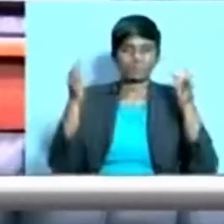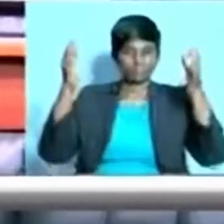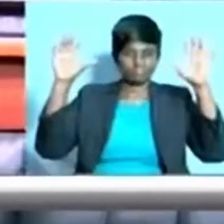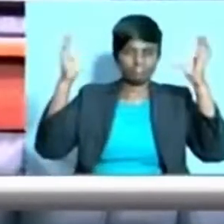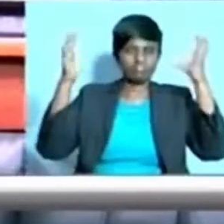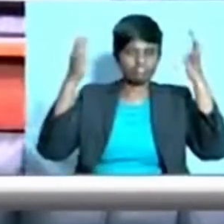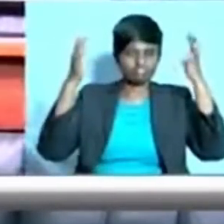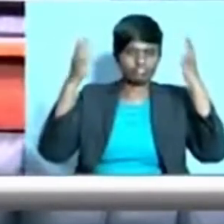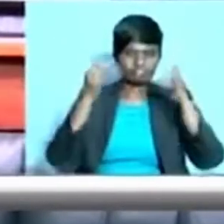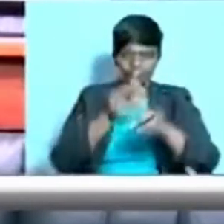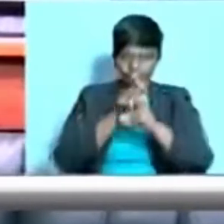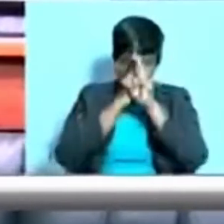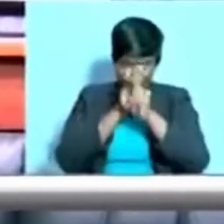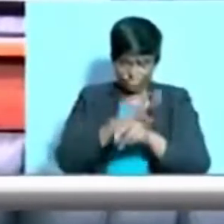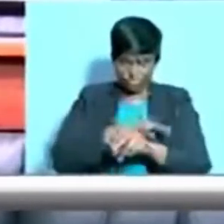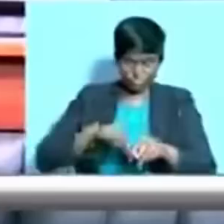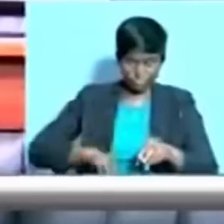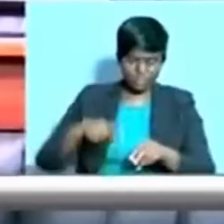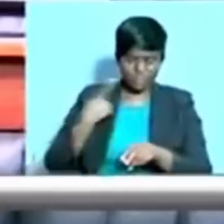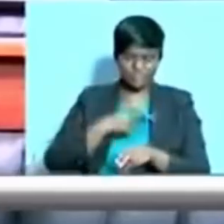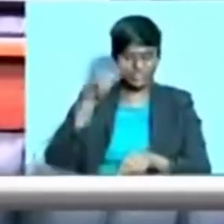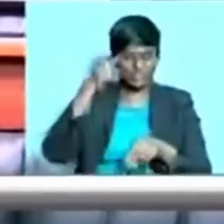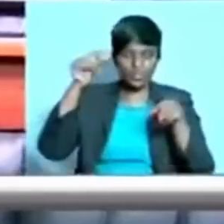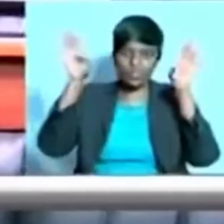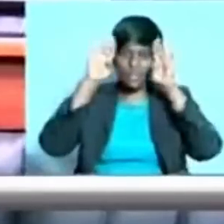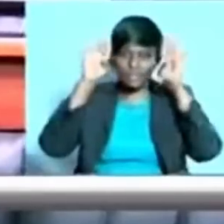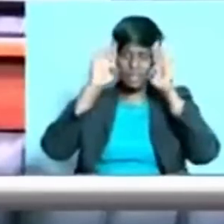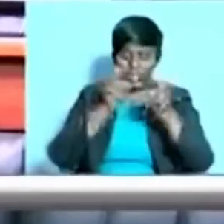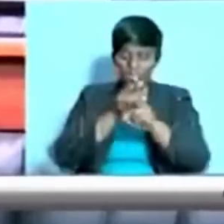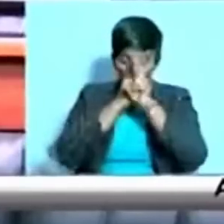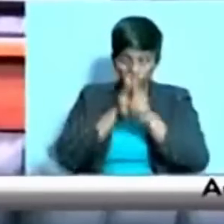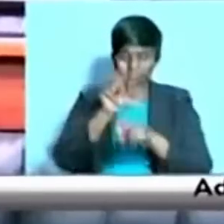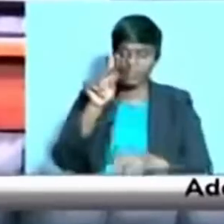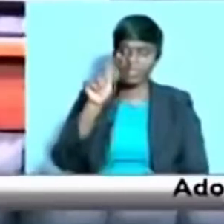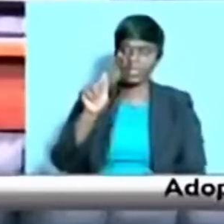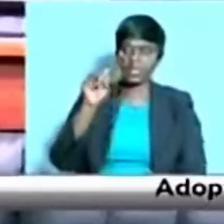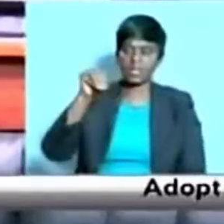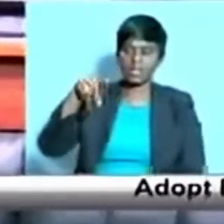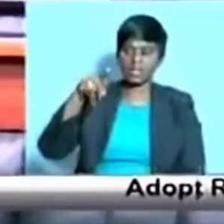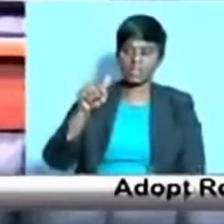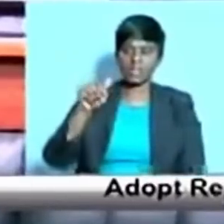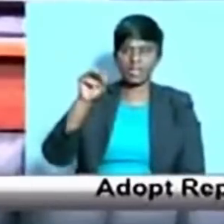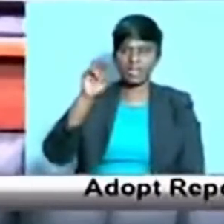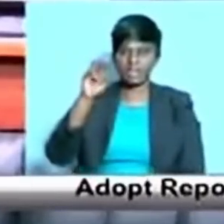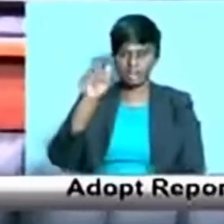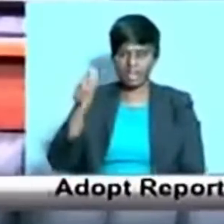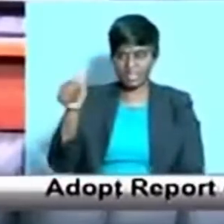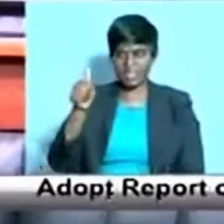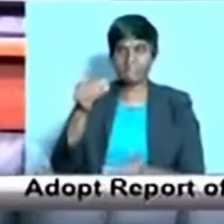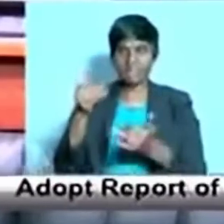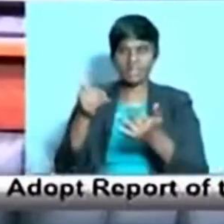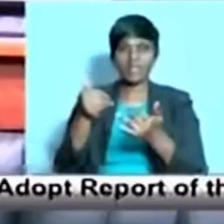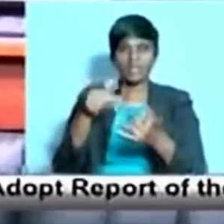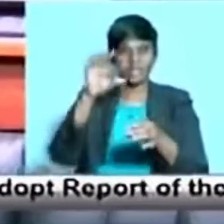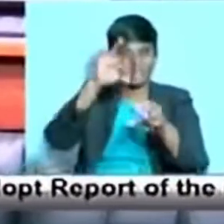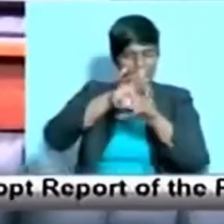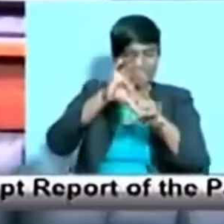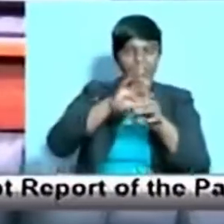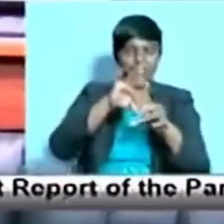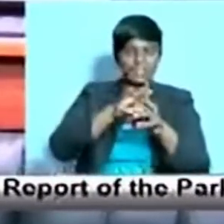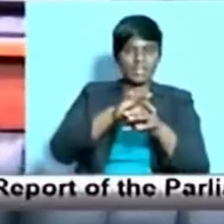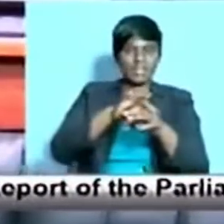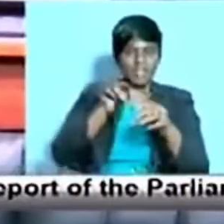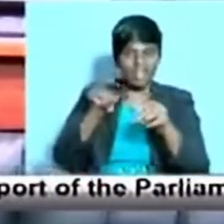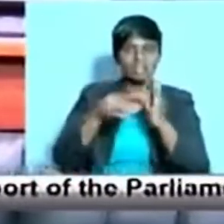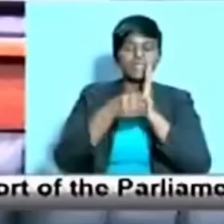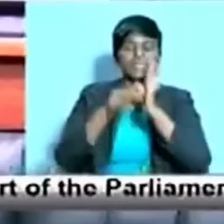congratulate the Honorable Member of Parliament for Kalurushi, Honorable Kampamba Mulenga, for having been elected as